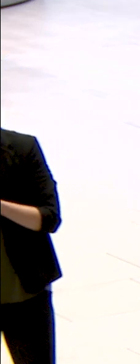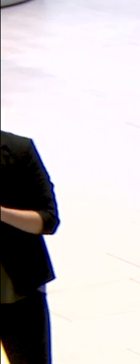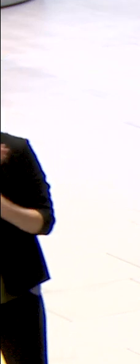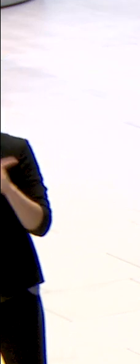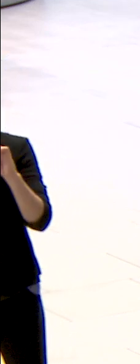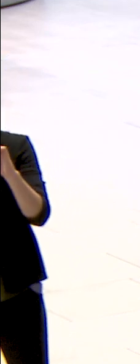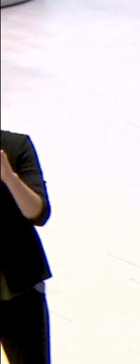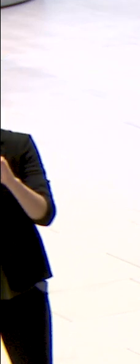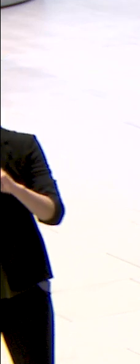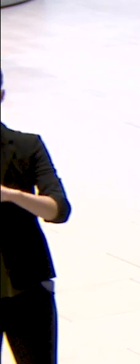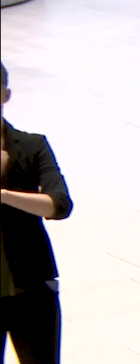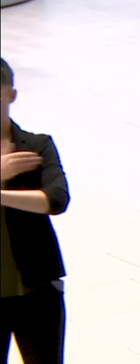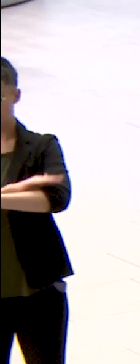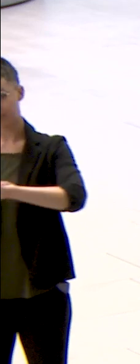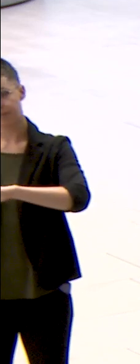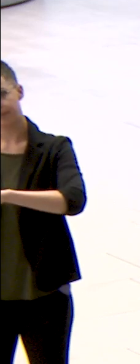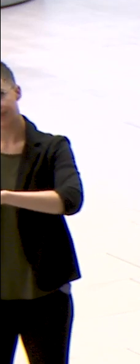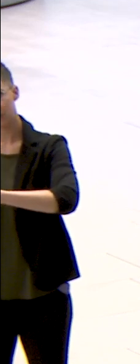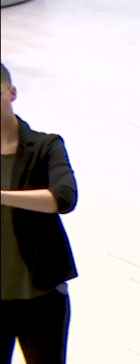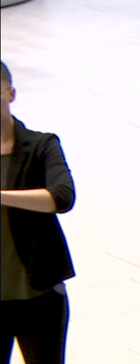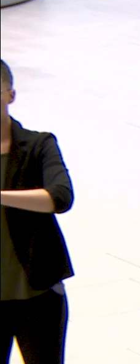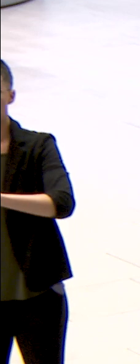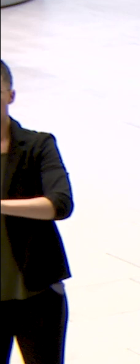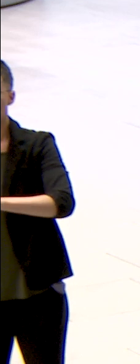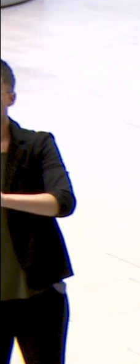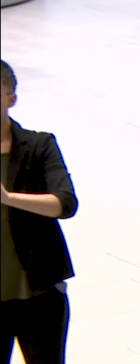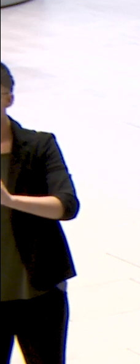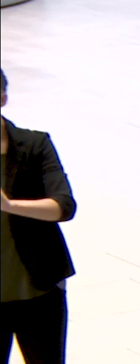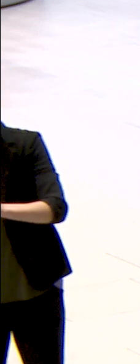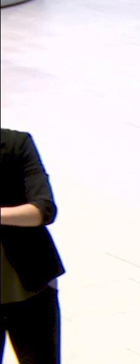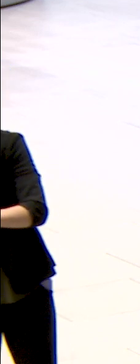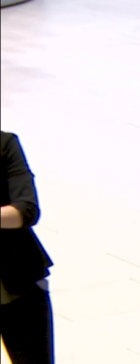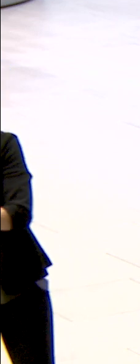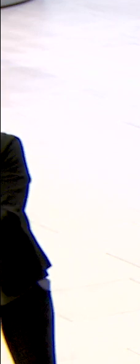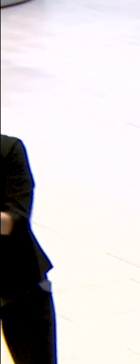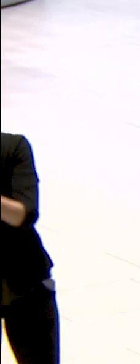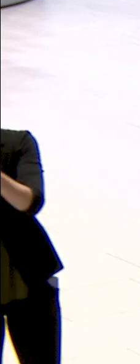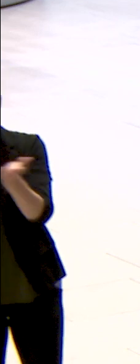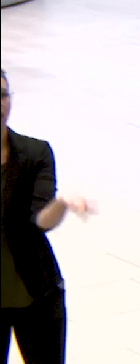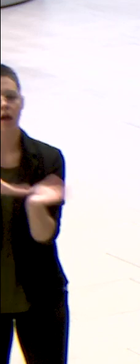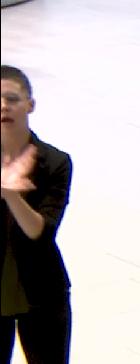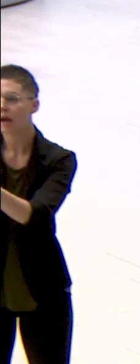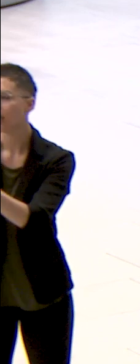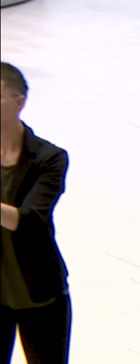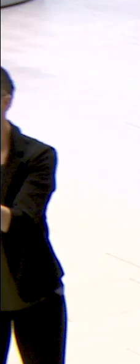be a platform to amplify those voices and so that our community can discover other people to support. But you're absolutely right.